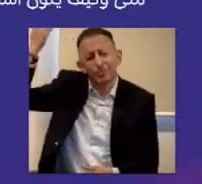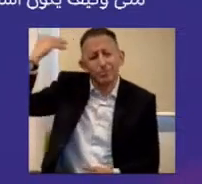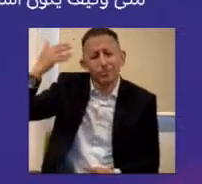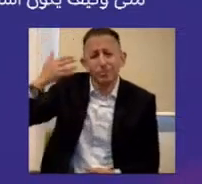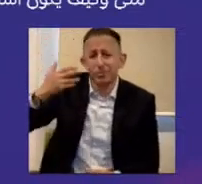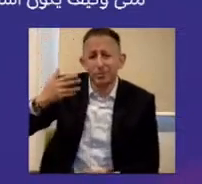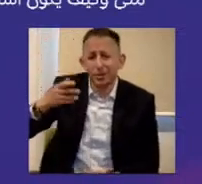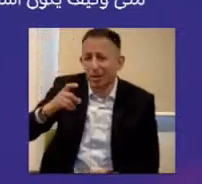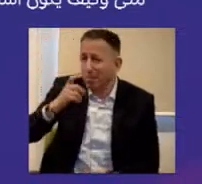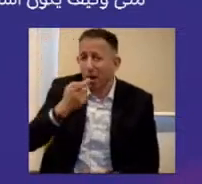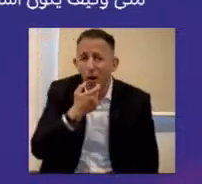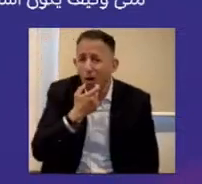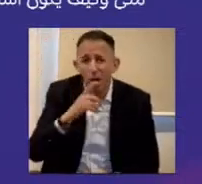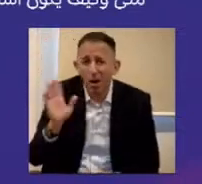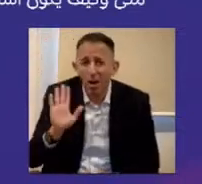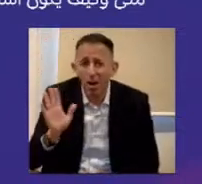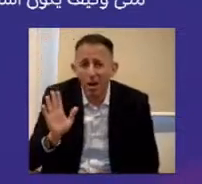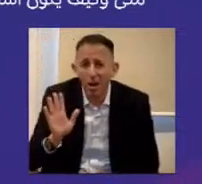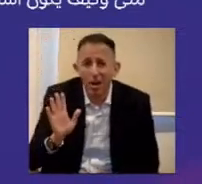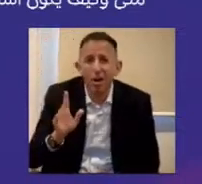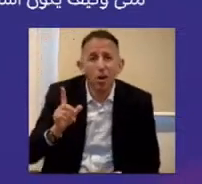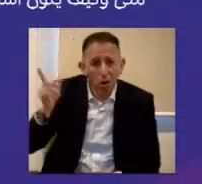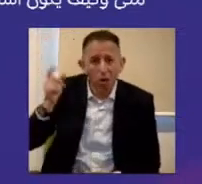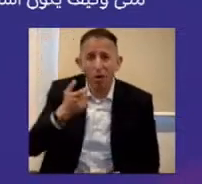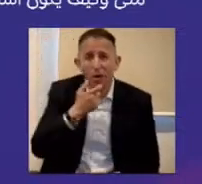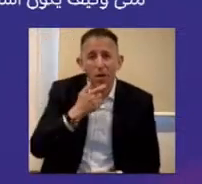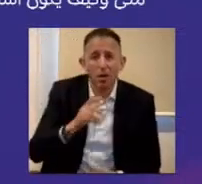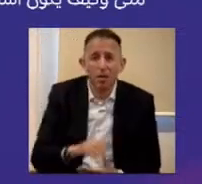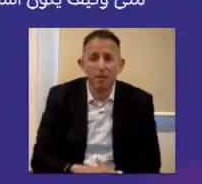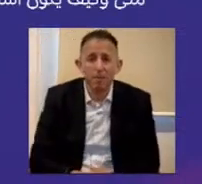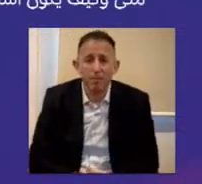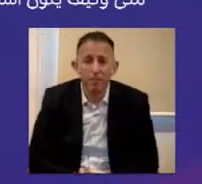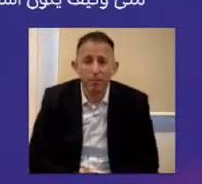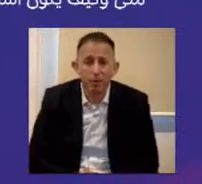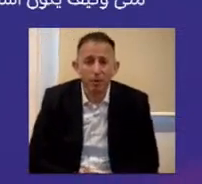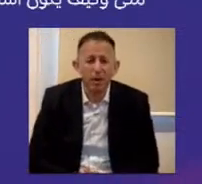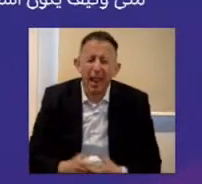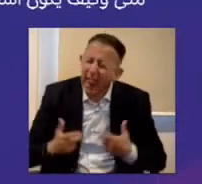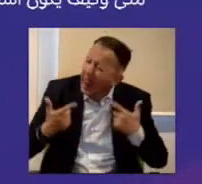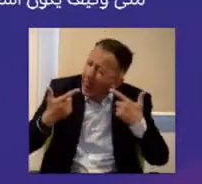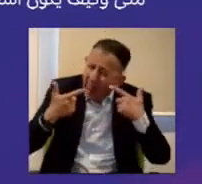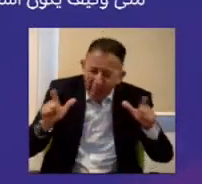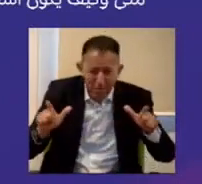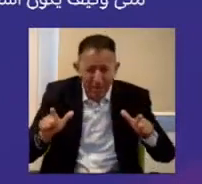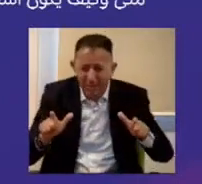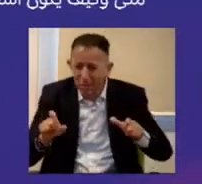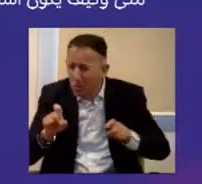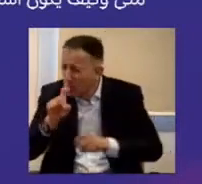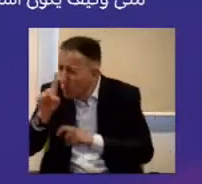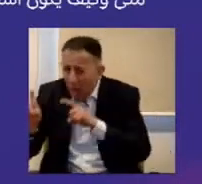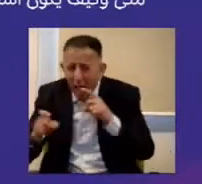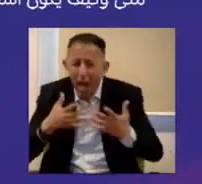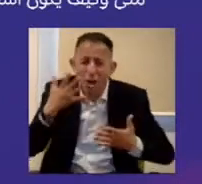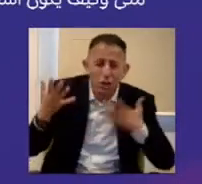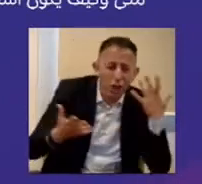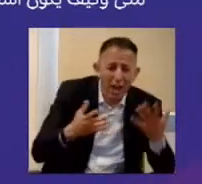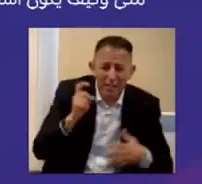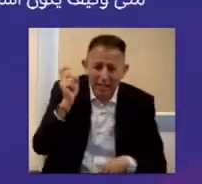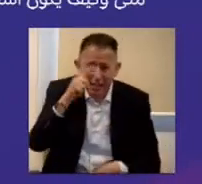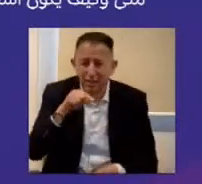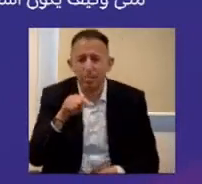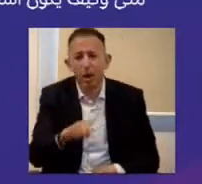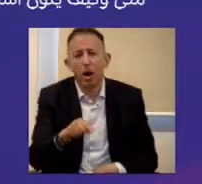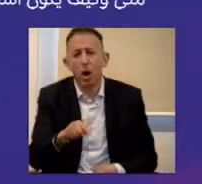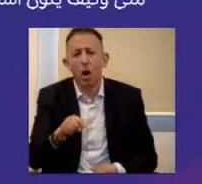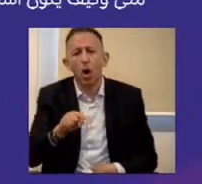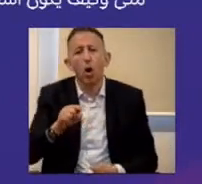that, we have some unexpected abilities, such as common sense, such as calculus. You do not do calculus by just